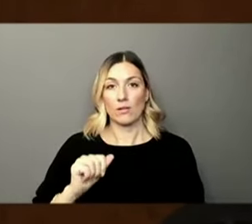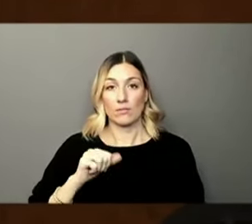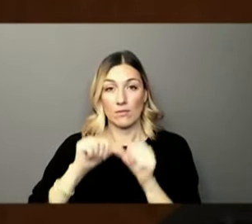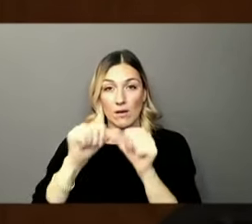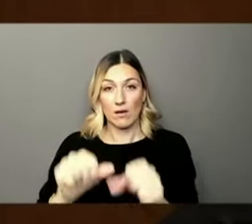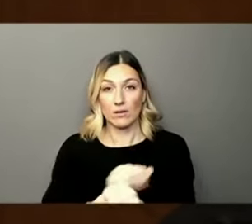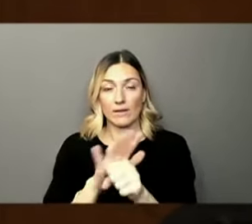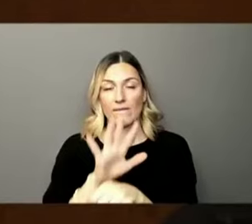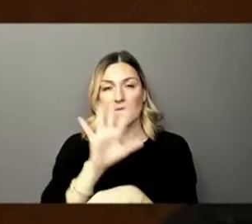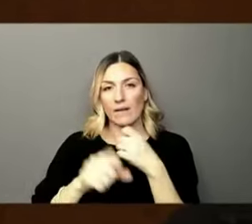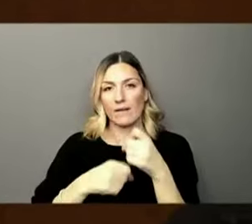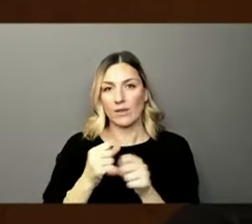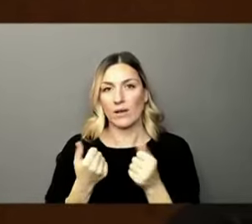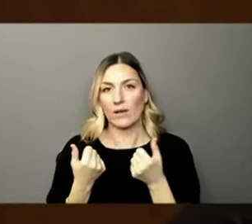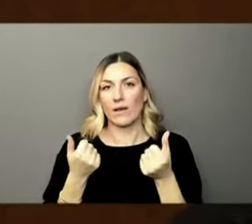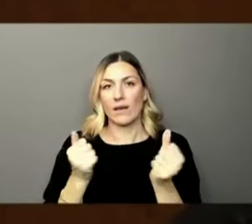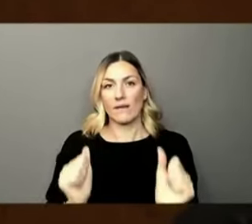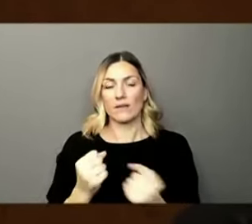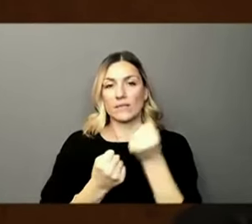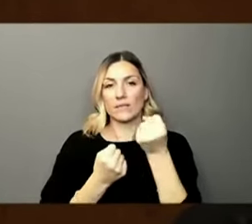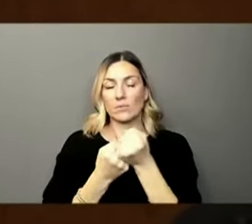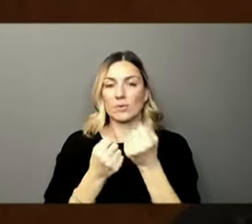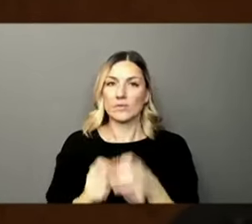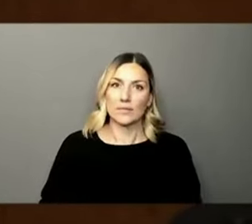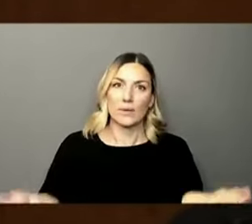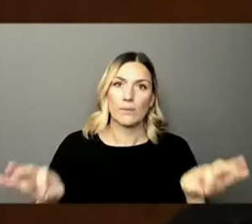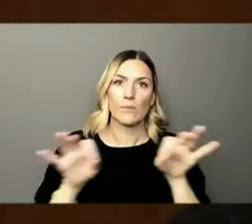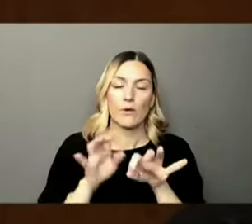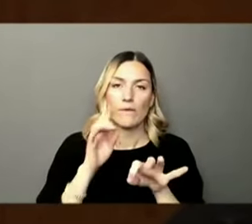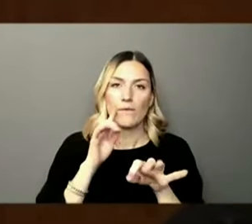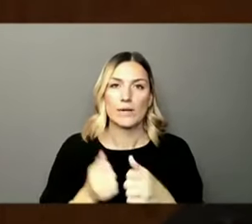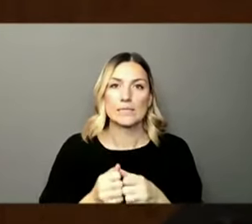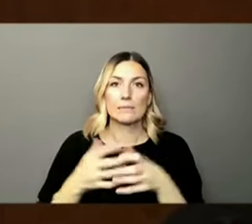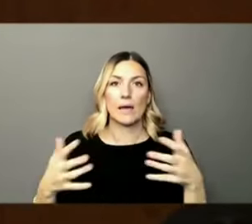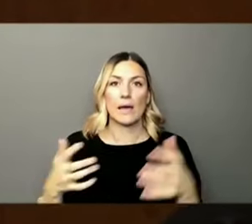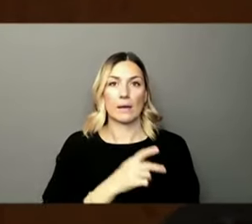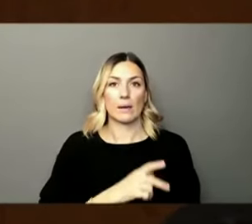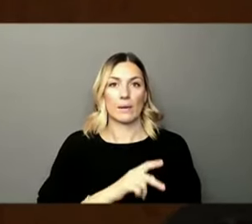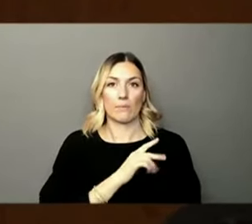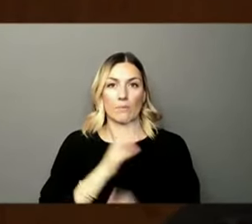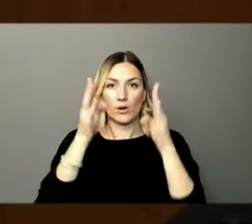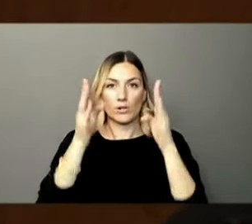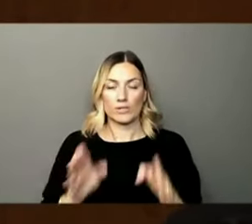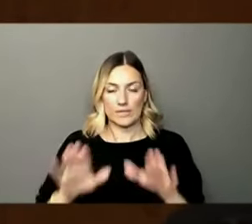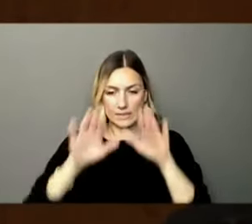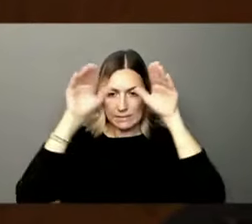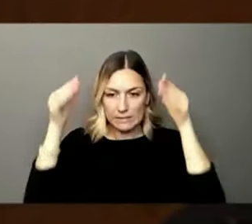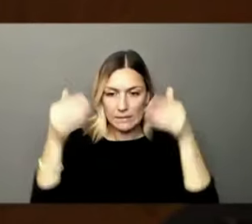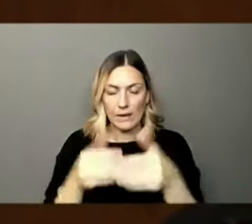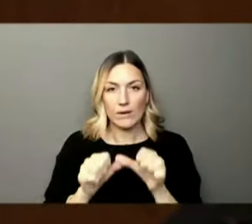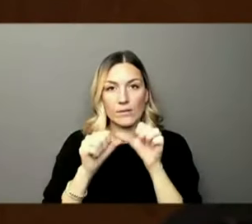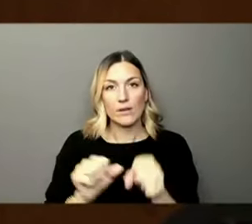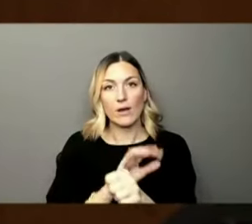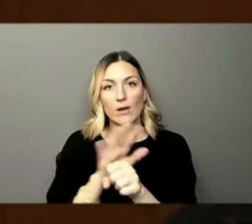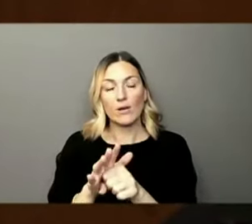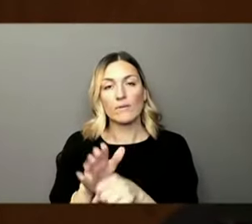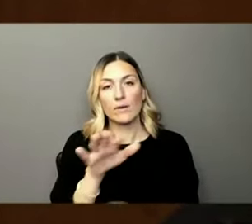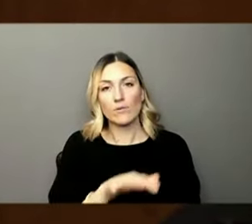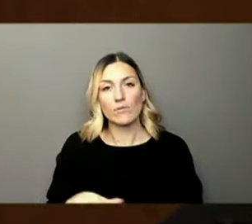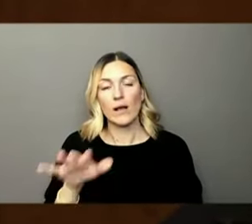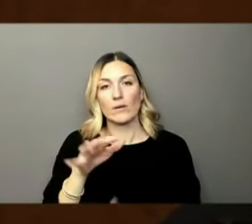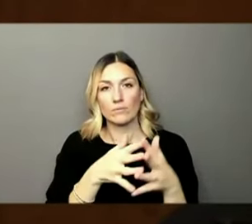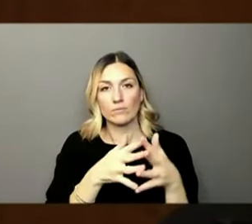five-year effort that supports essential infrastructure to expand person-centered long COVID care across the U.S., and we feel strongly that